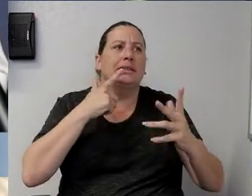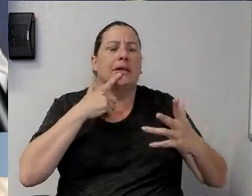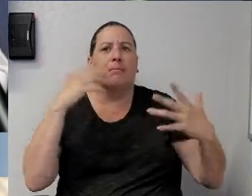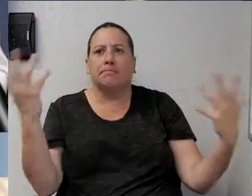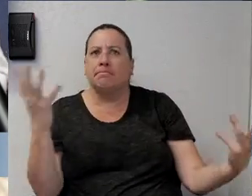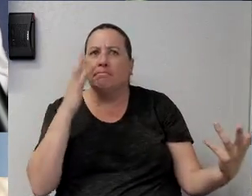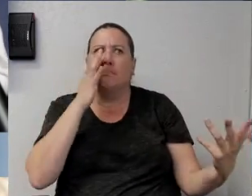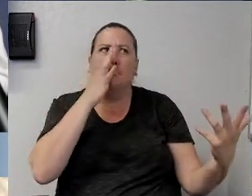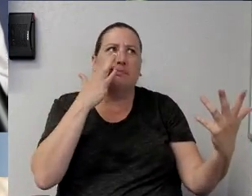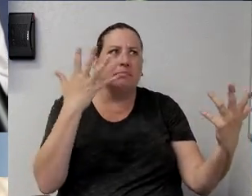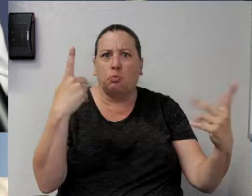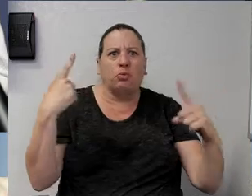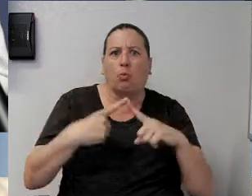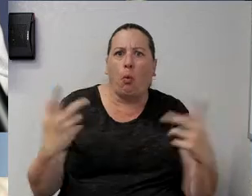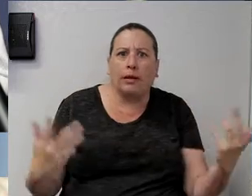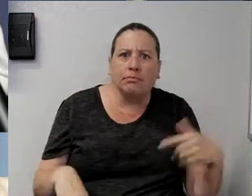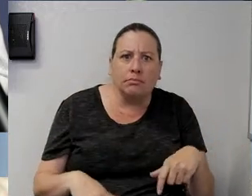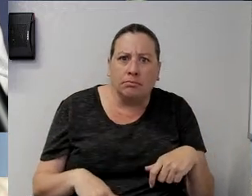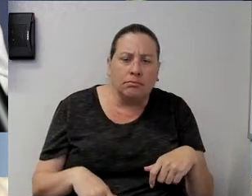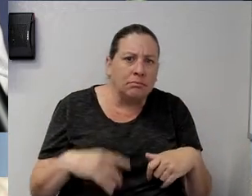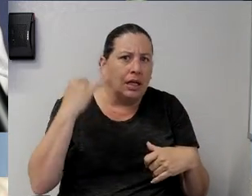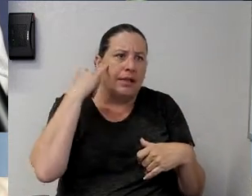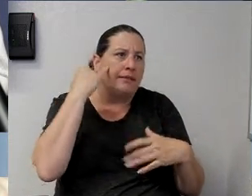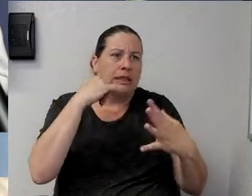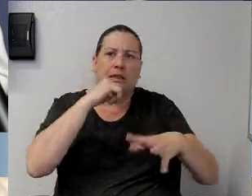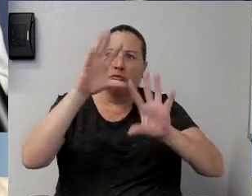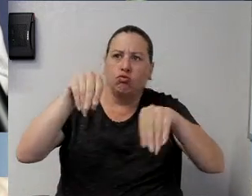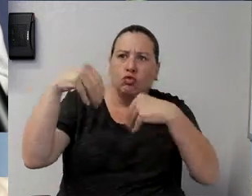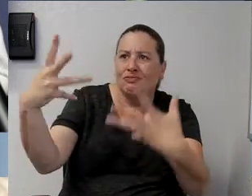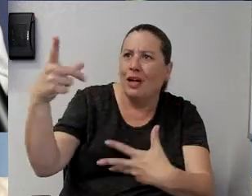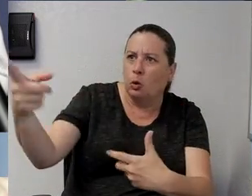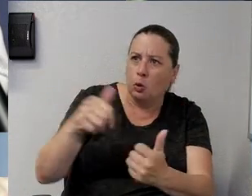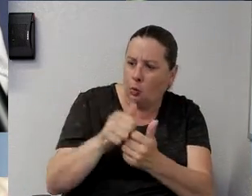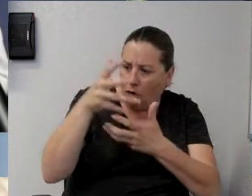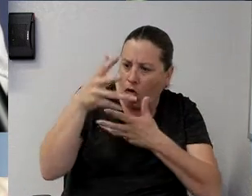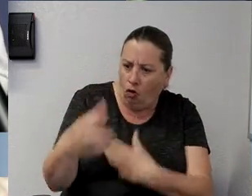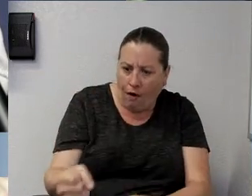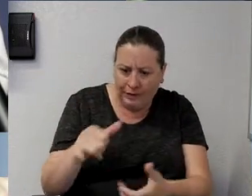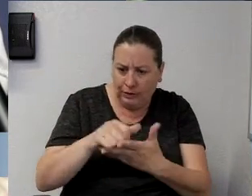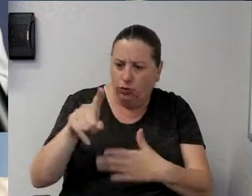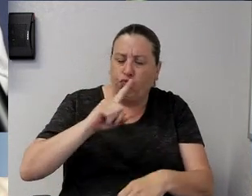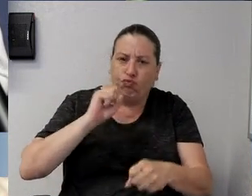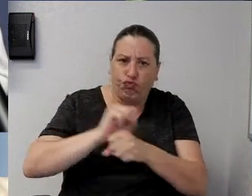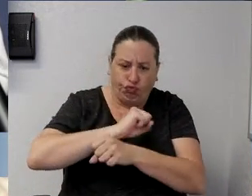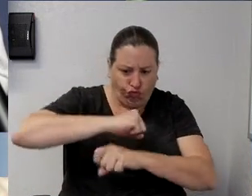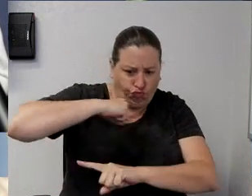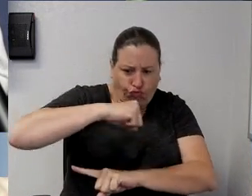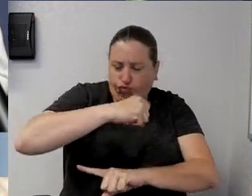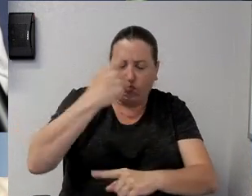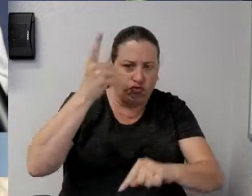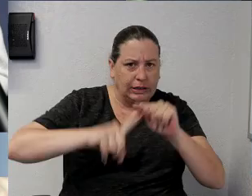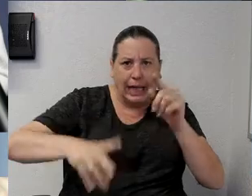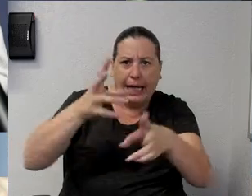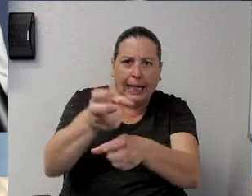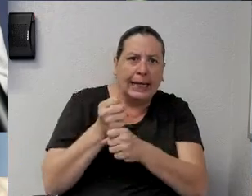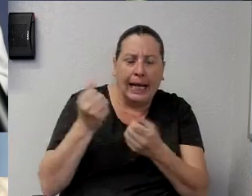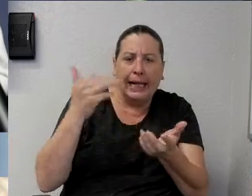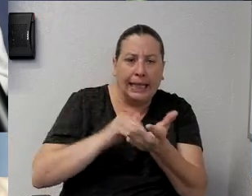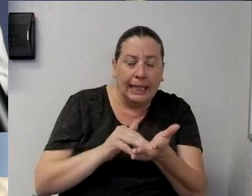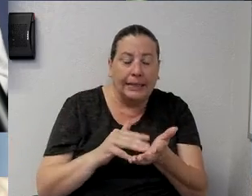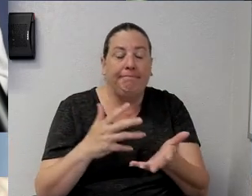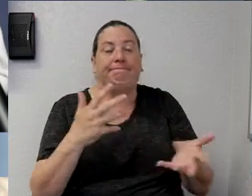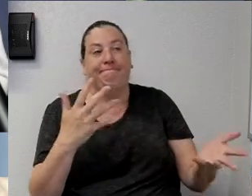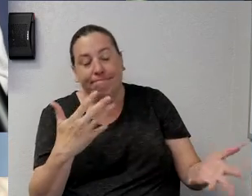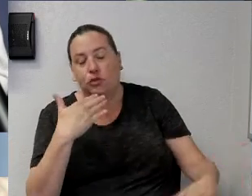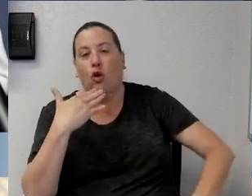do it? I mean, if it doesn't provide you with confidence that you're now immune, and it's a good